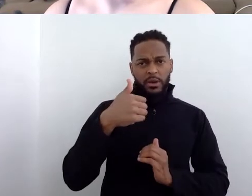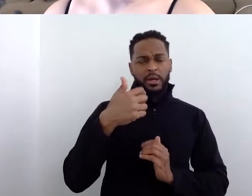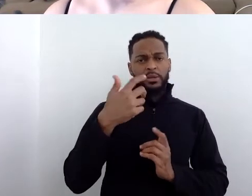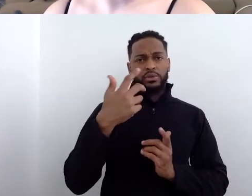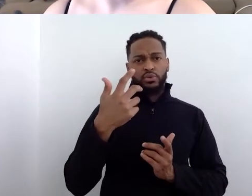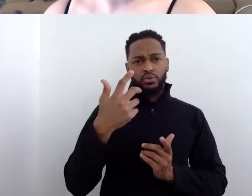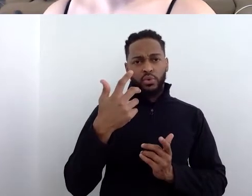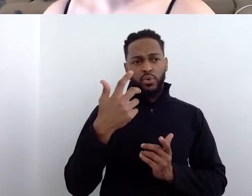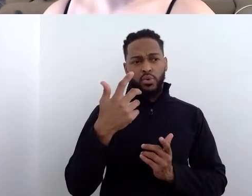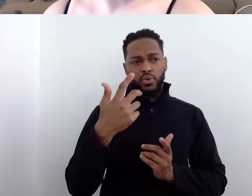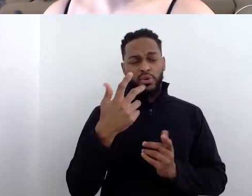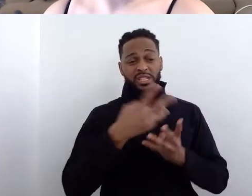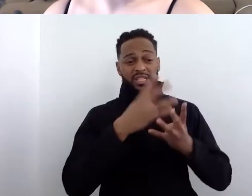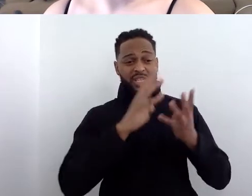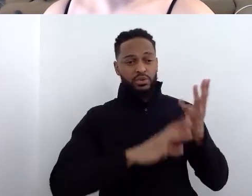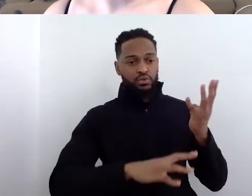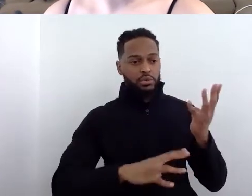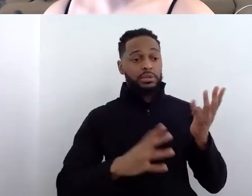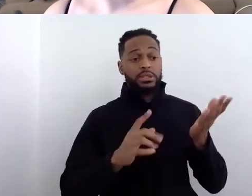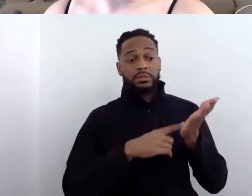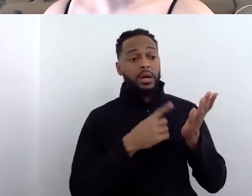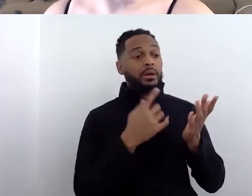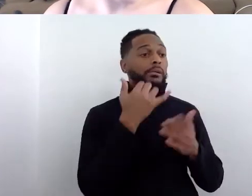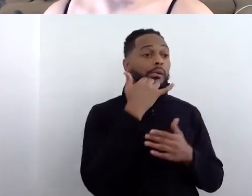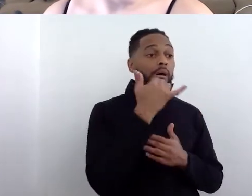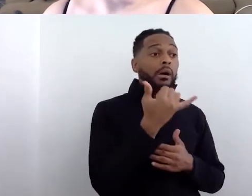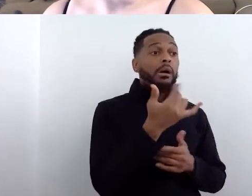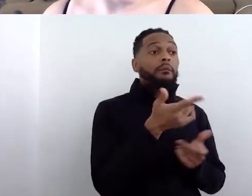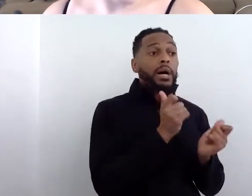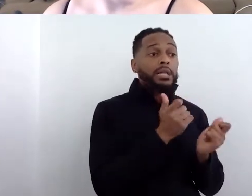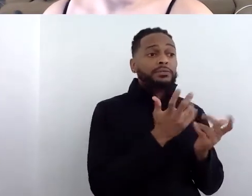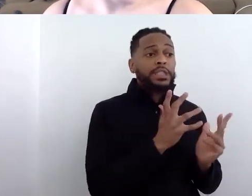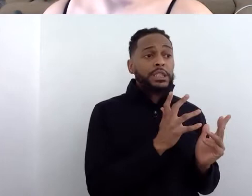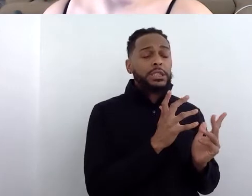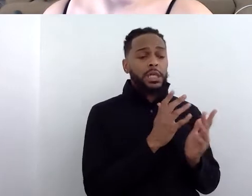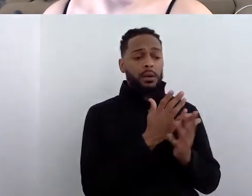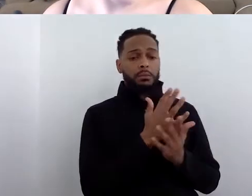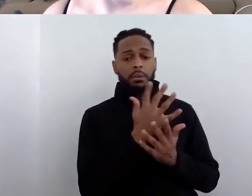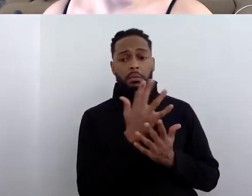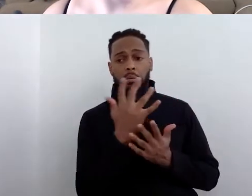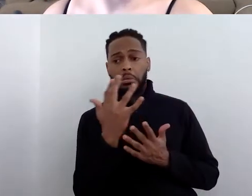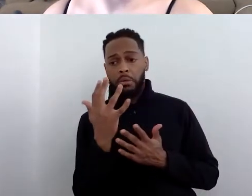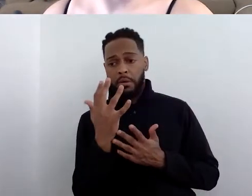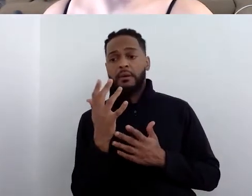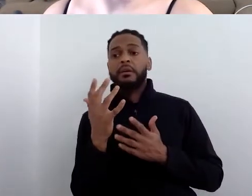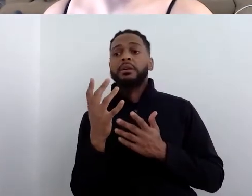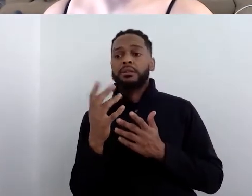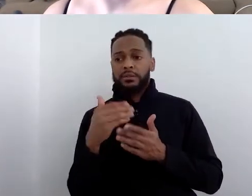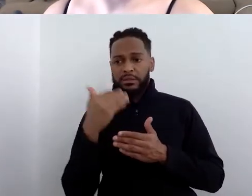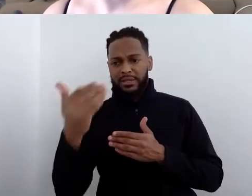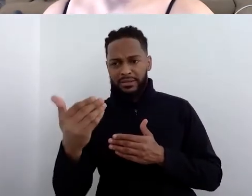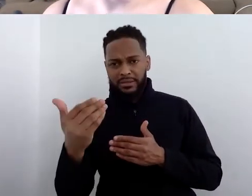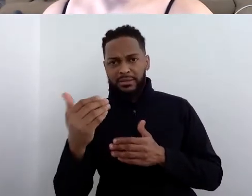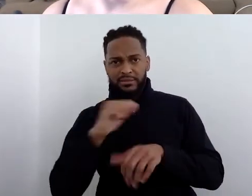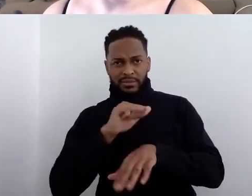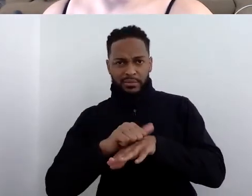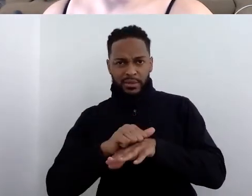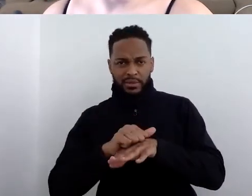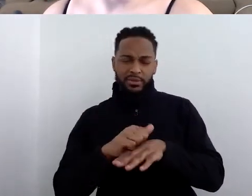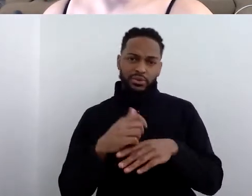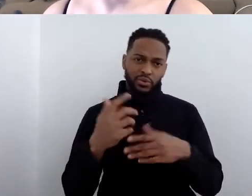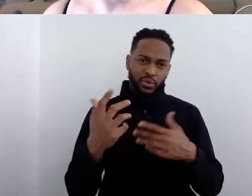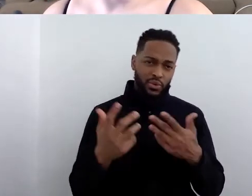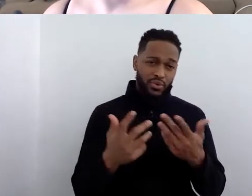than we did because of the way we booked, not understanding how long the video visits would take. And so I hope that didn't